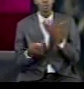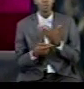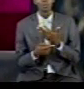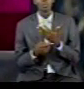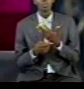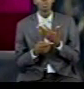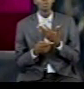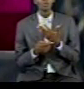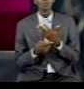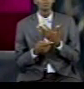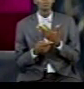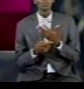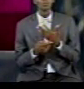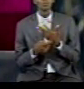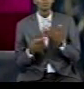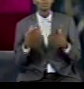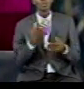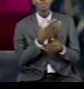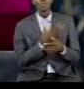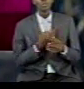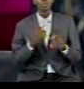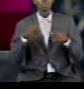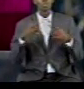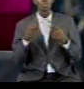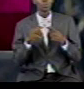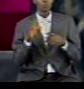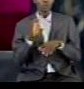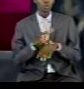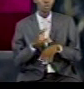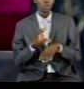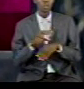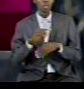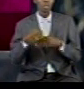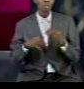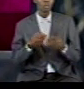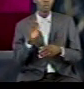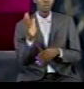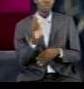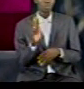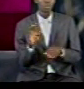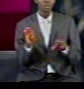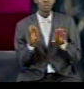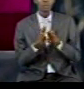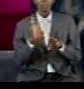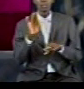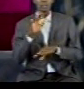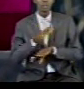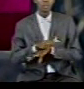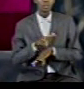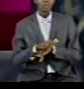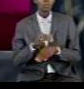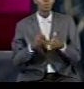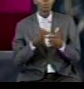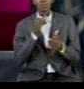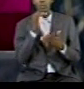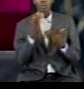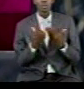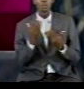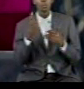squad and we go to church around 3, closing around 9. It wasn't easy, but God saw me